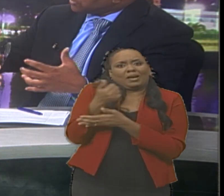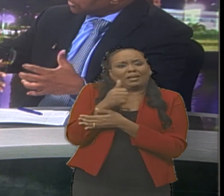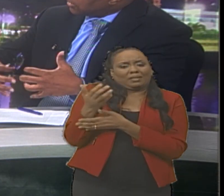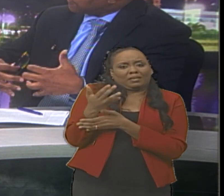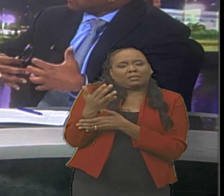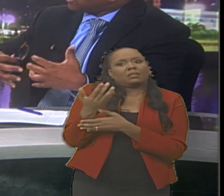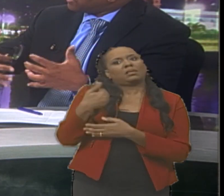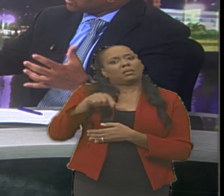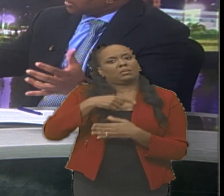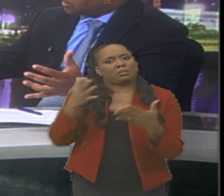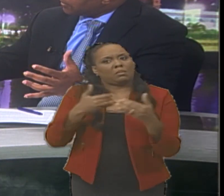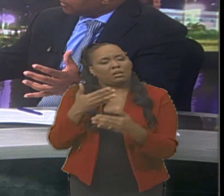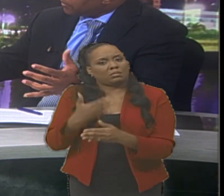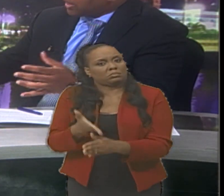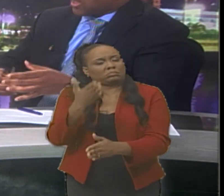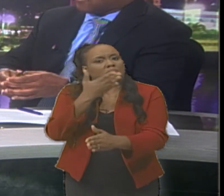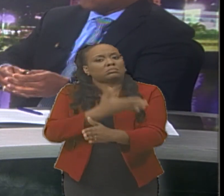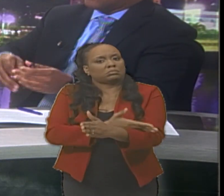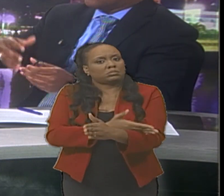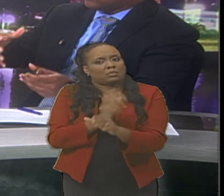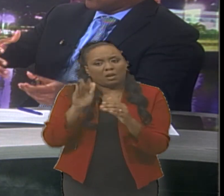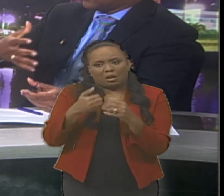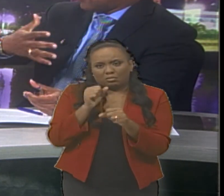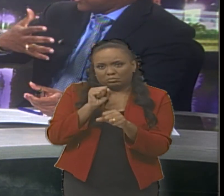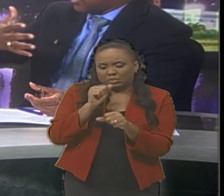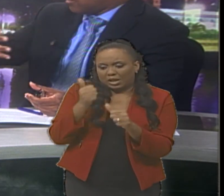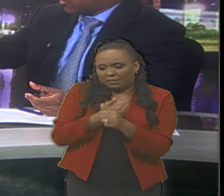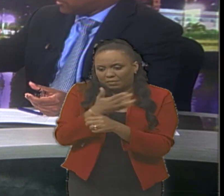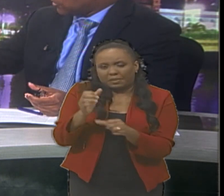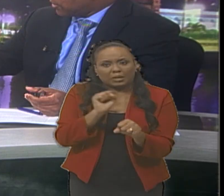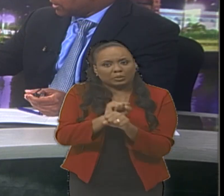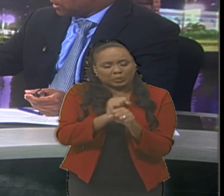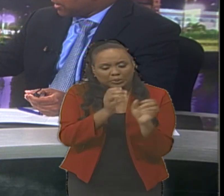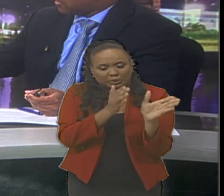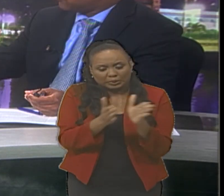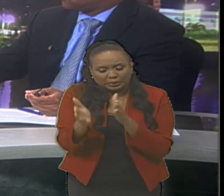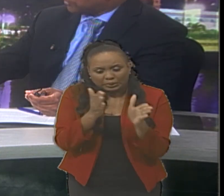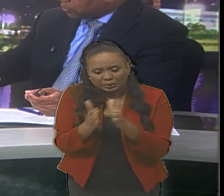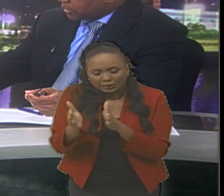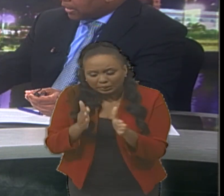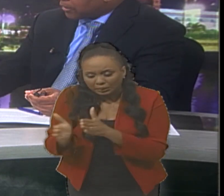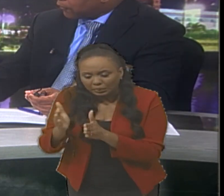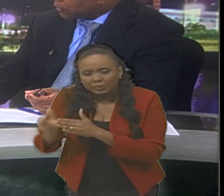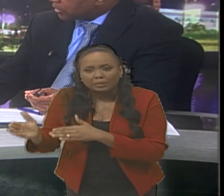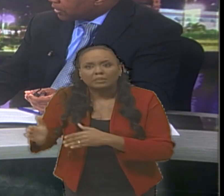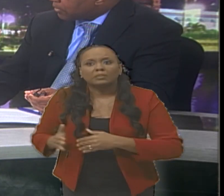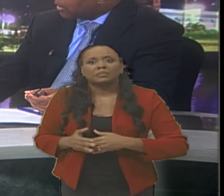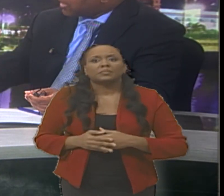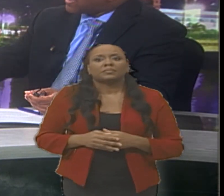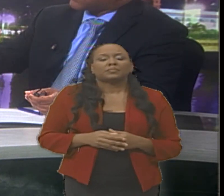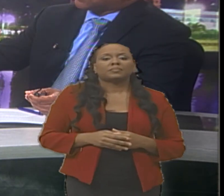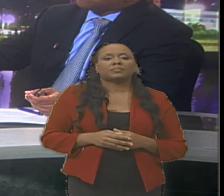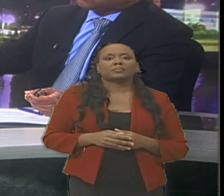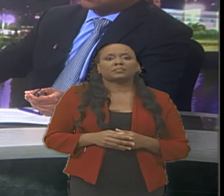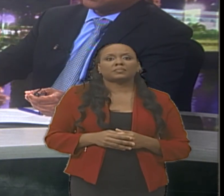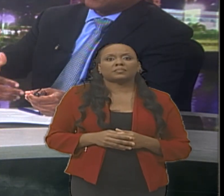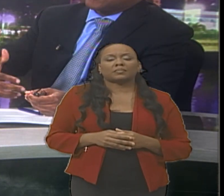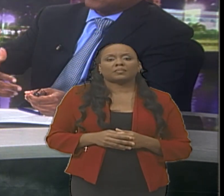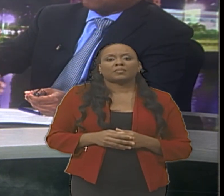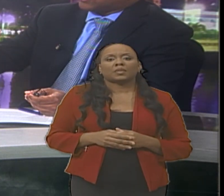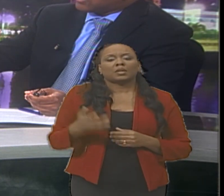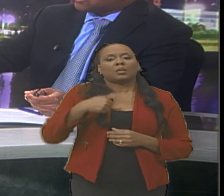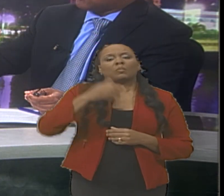the efficiency of the public sector. And when we do that, we come up with a number, how much we want to gain through that in the first year. And that came out of